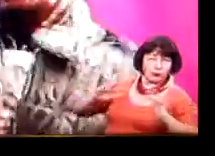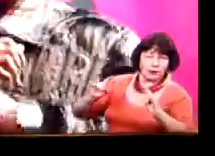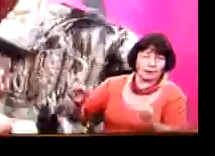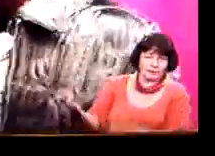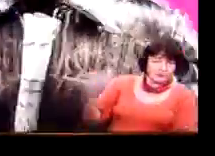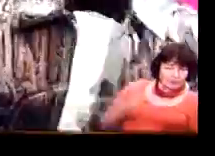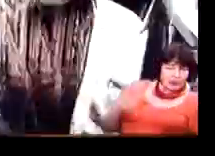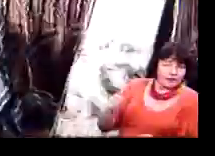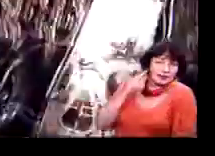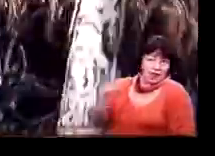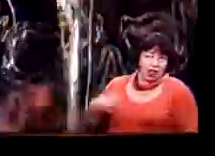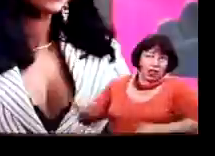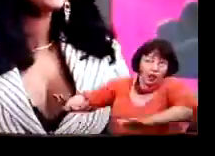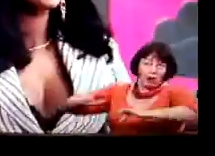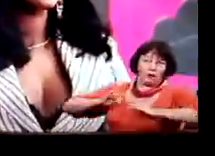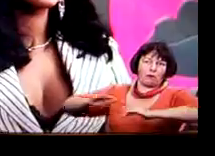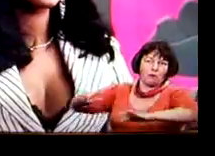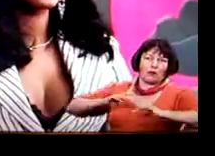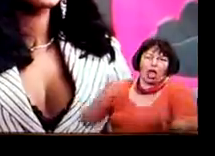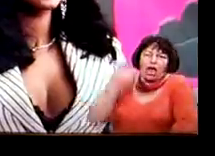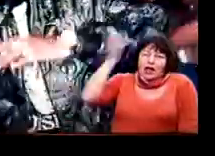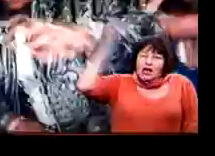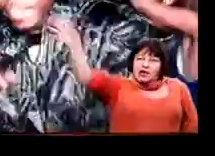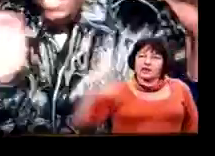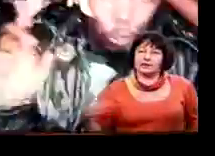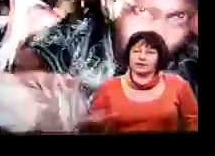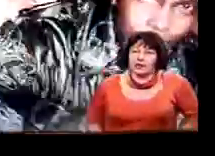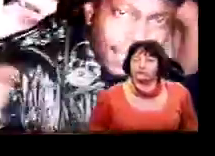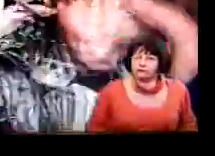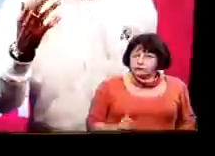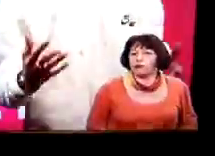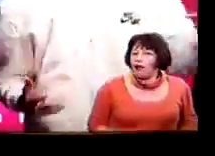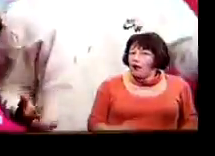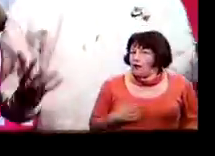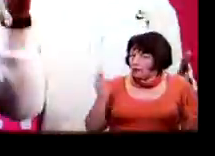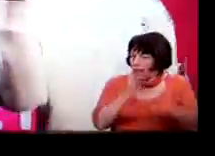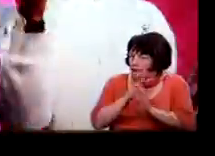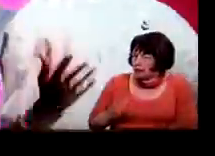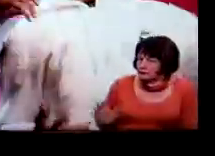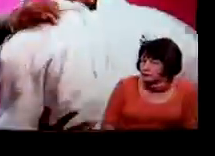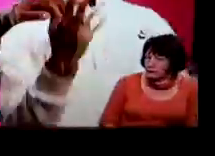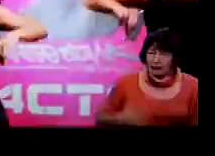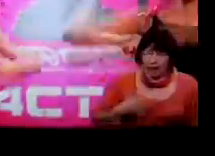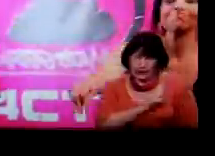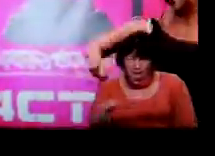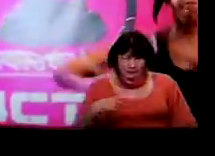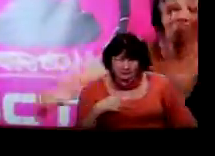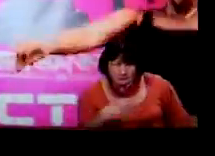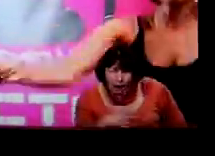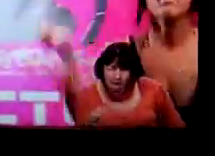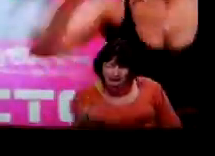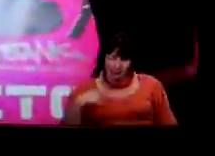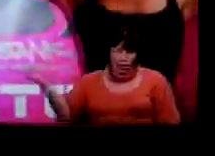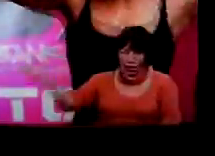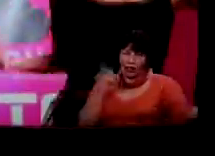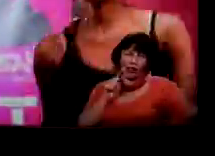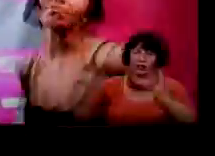see her vibing. Drop it like a zip, I got my things rising. So frequent, there's no disguising. What do you expect? That ain't surprising.